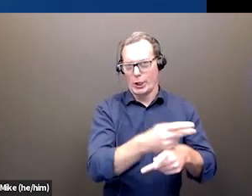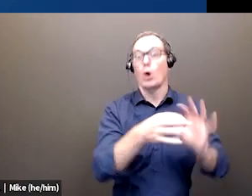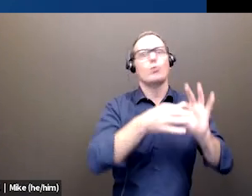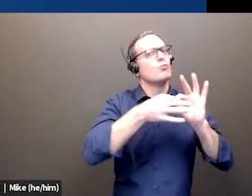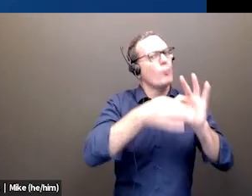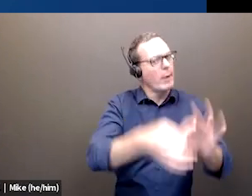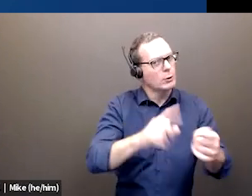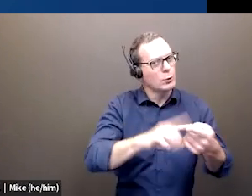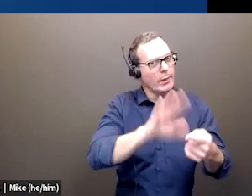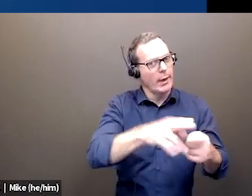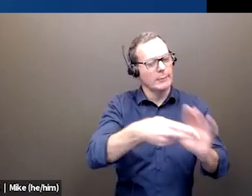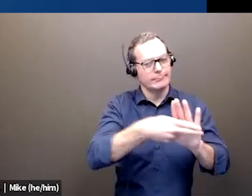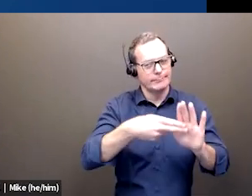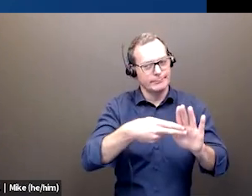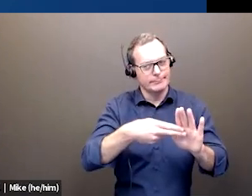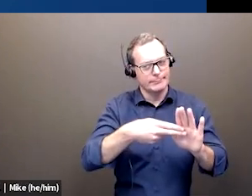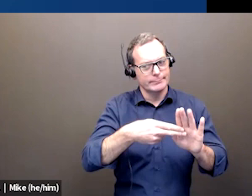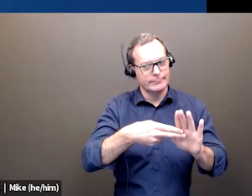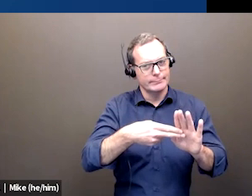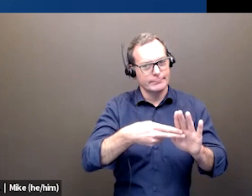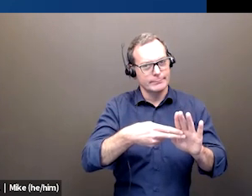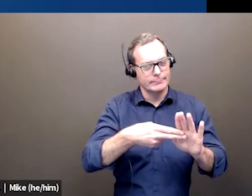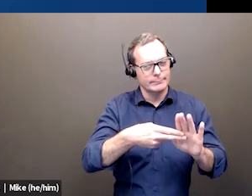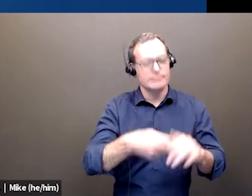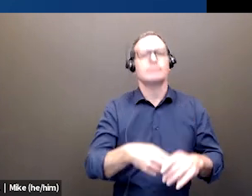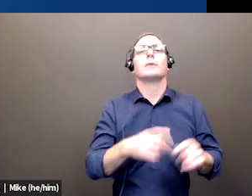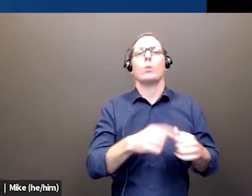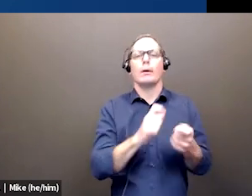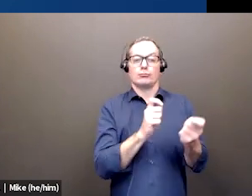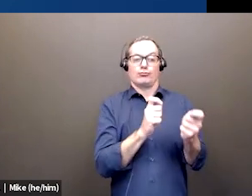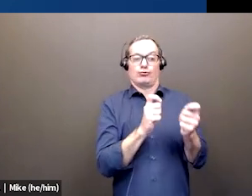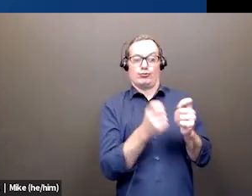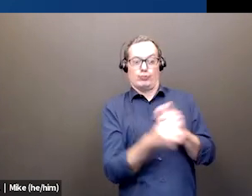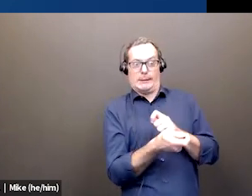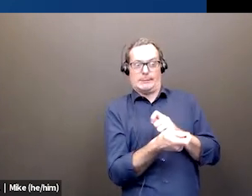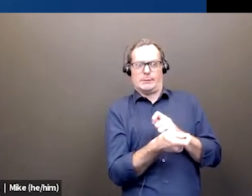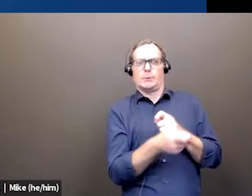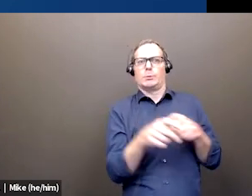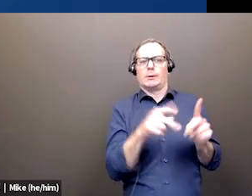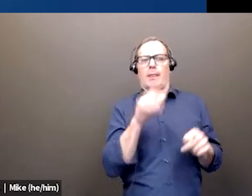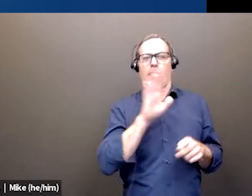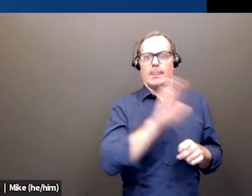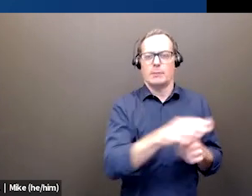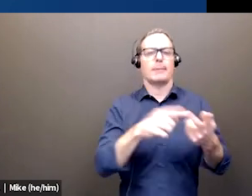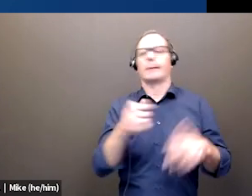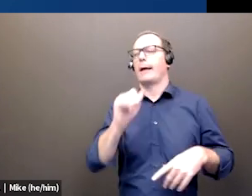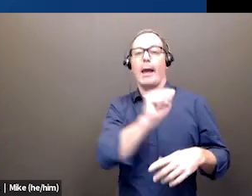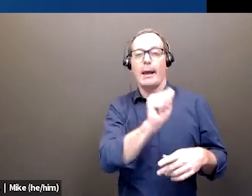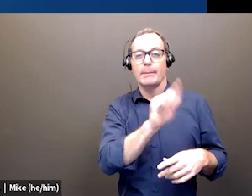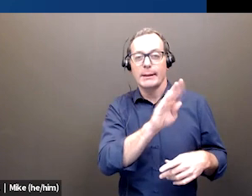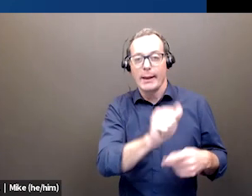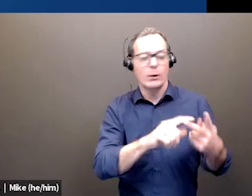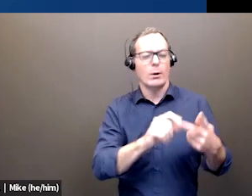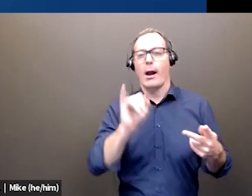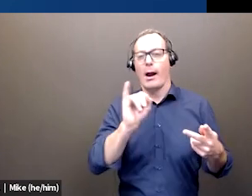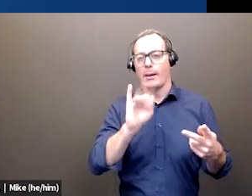200. We have adapted this to include those parents whose young child is receiving ABA or IBI therapy at